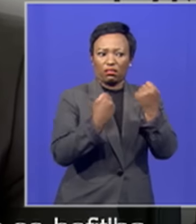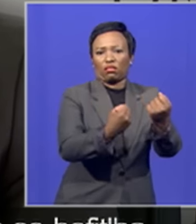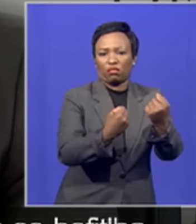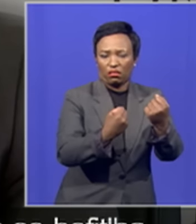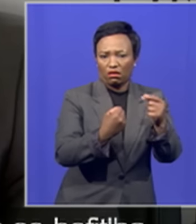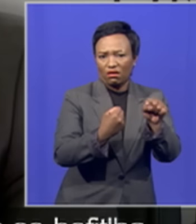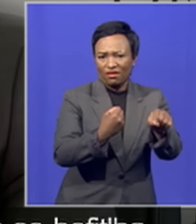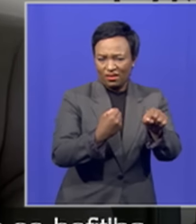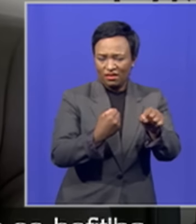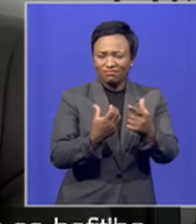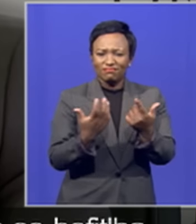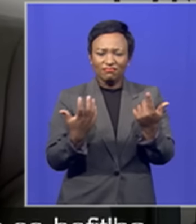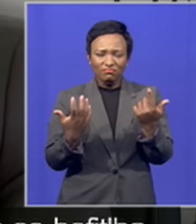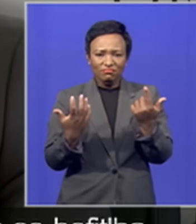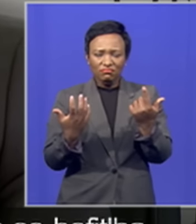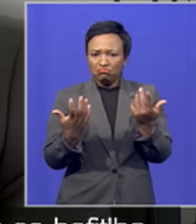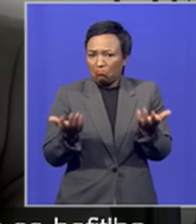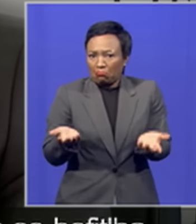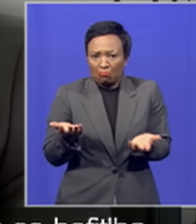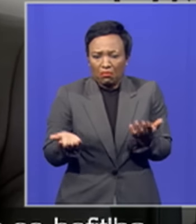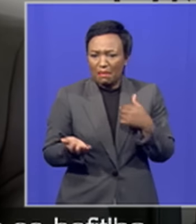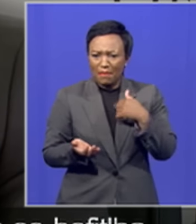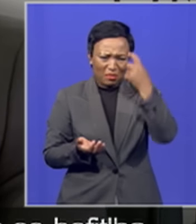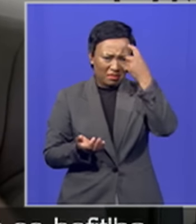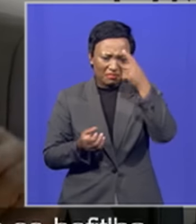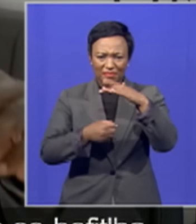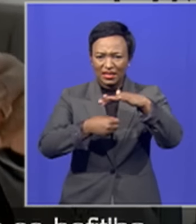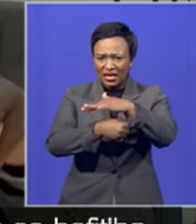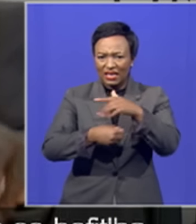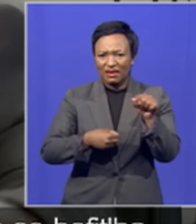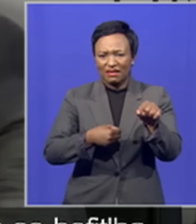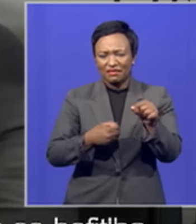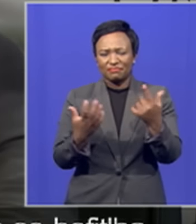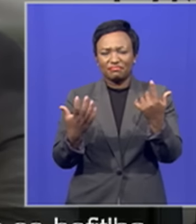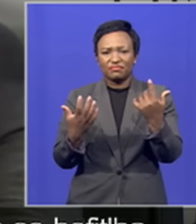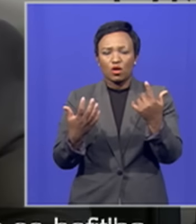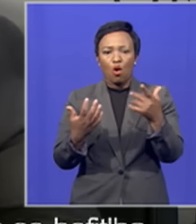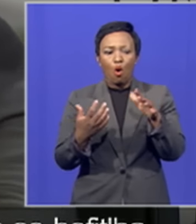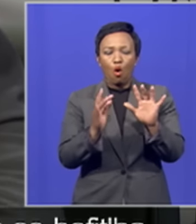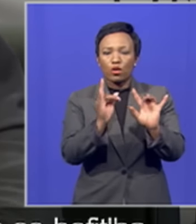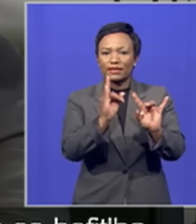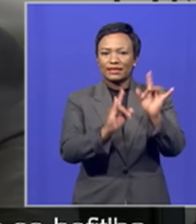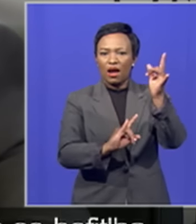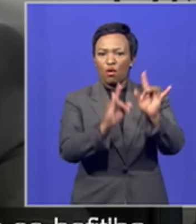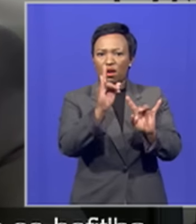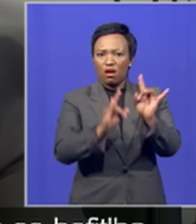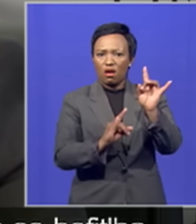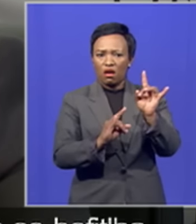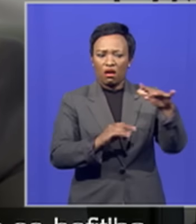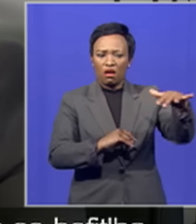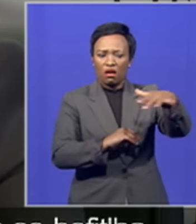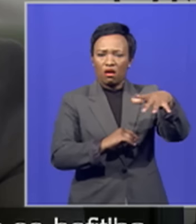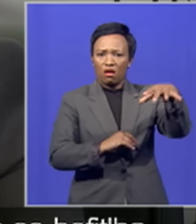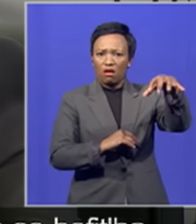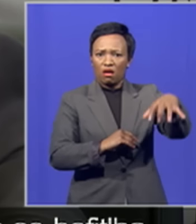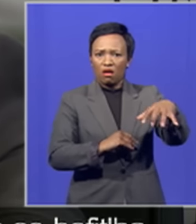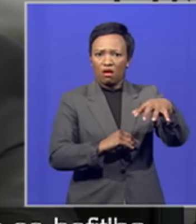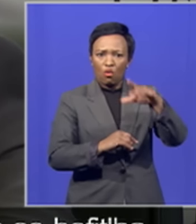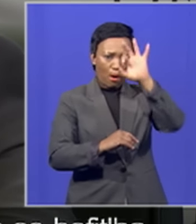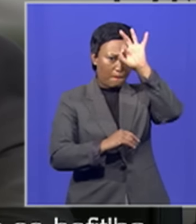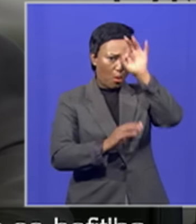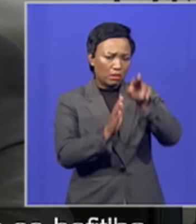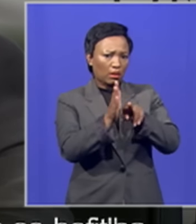And then I don't think that there is an area or a suburb where the police station is got